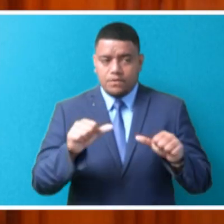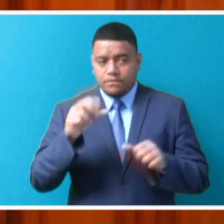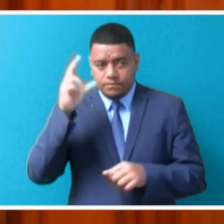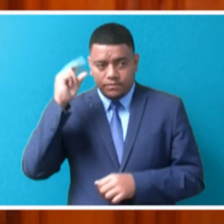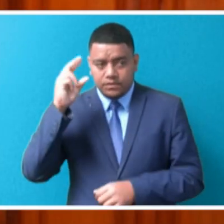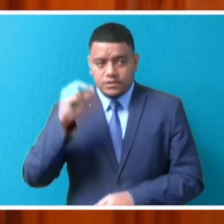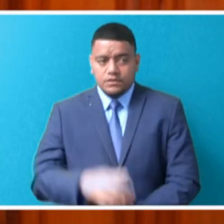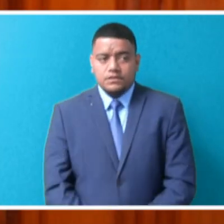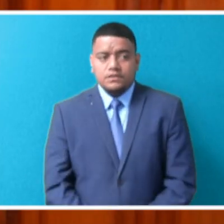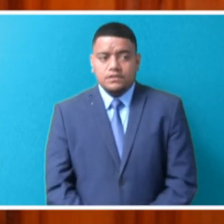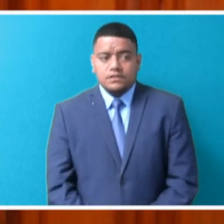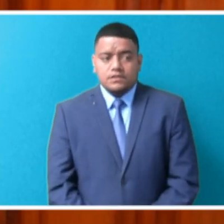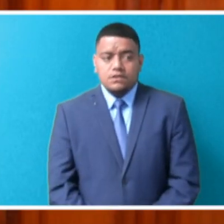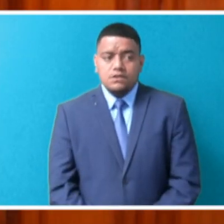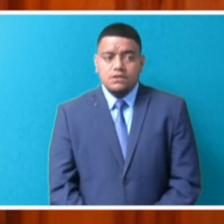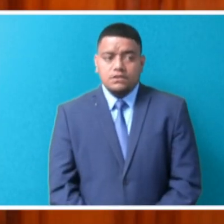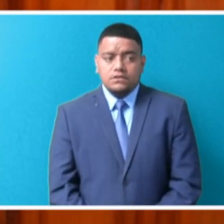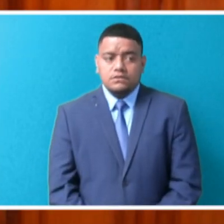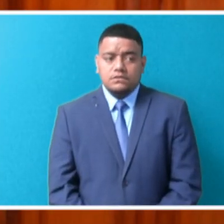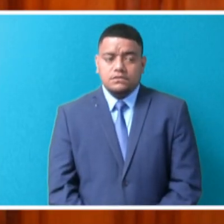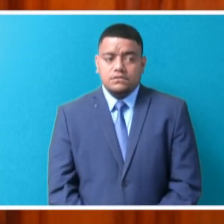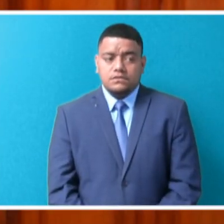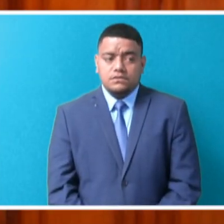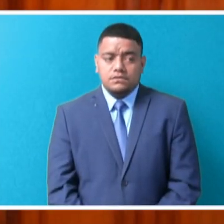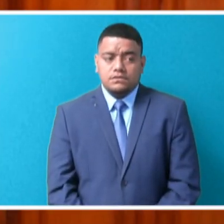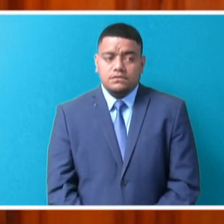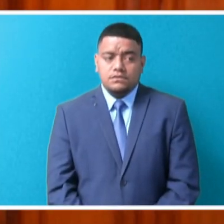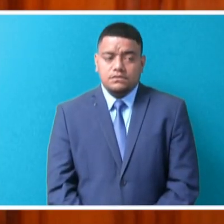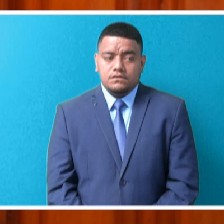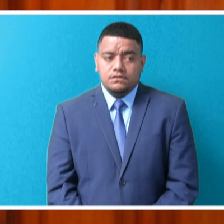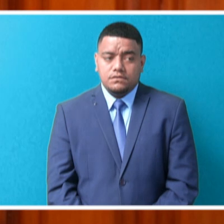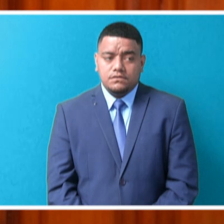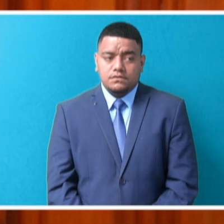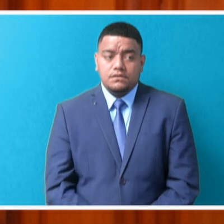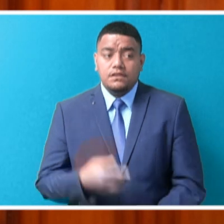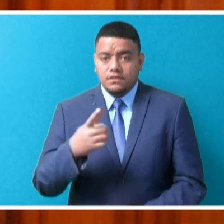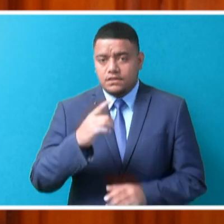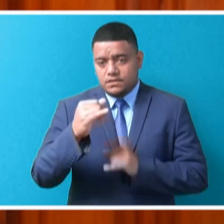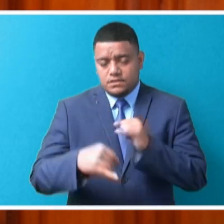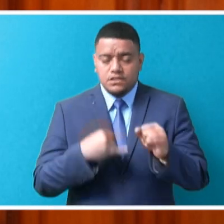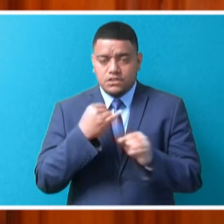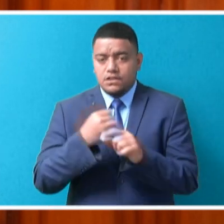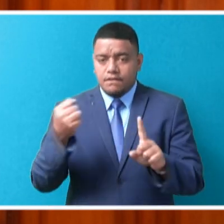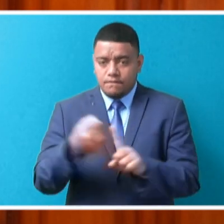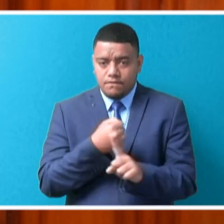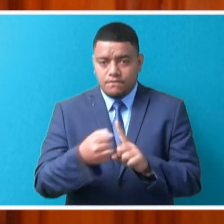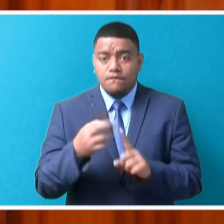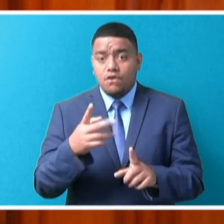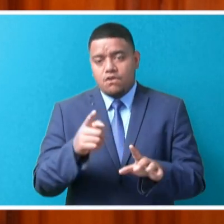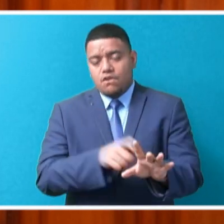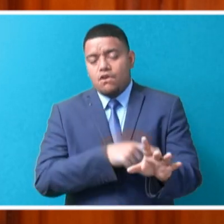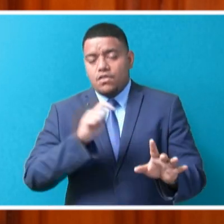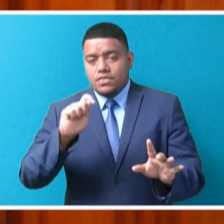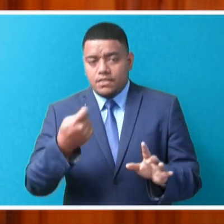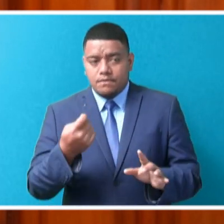Speaker, His Excellency reaffirmed Fiji's commitment to regional leadership and international advocacy for the long-term sustainability of